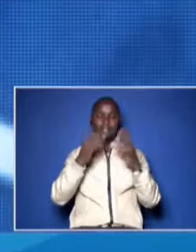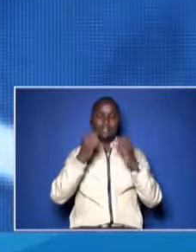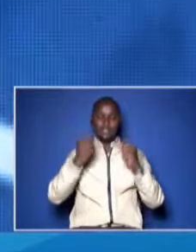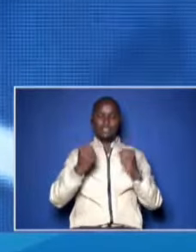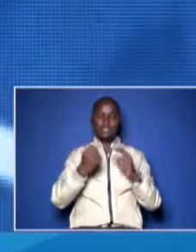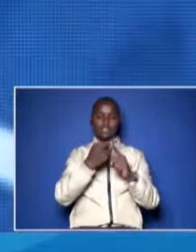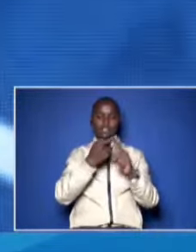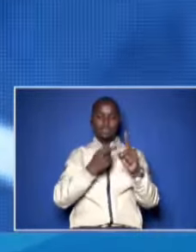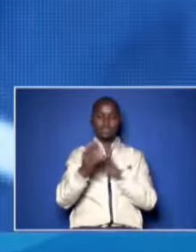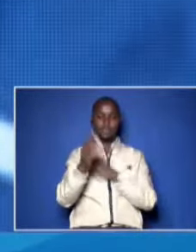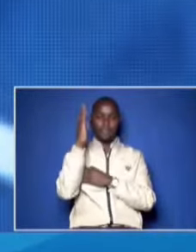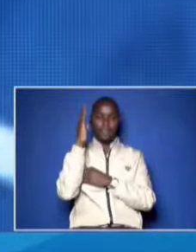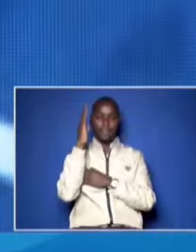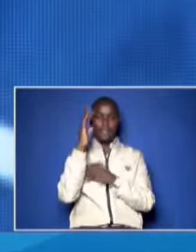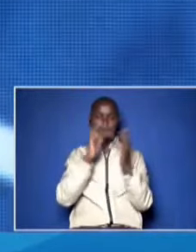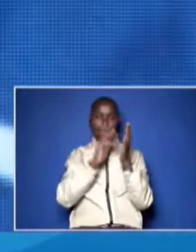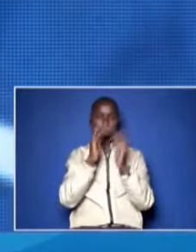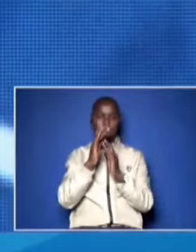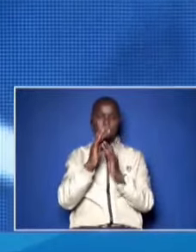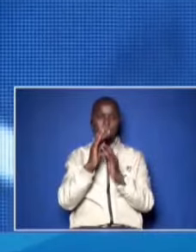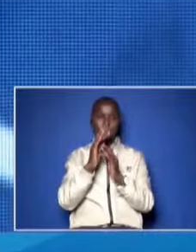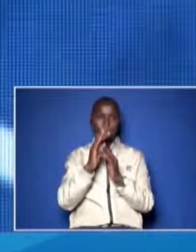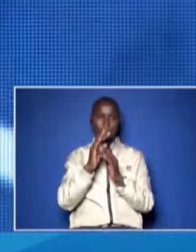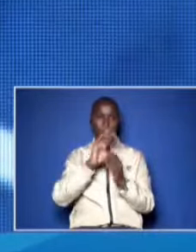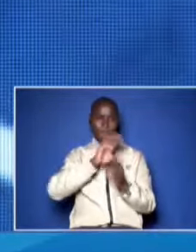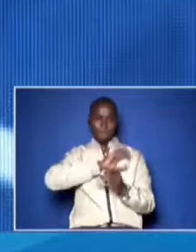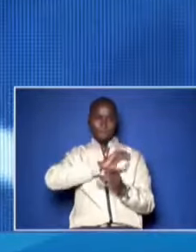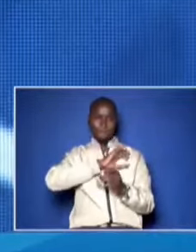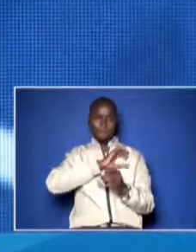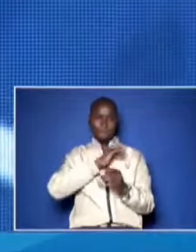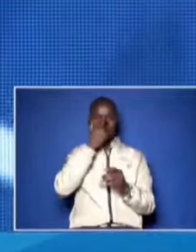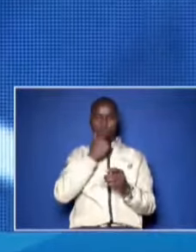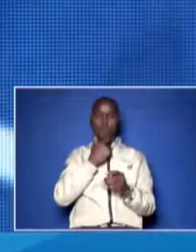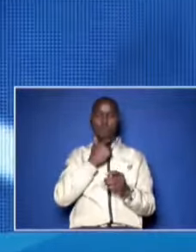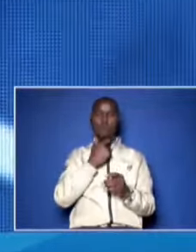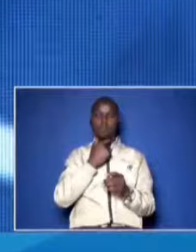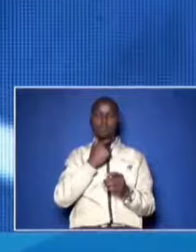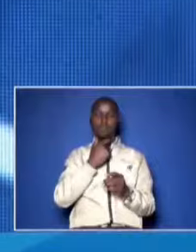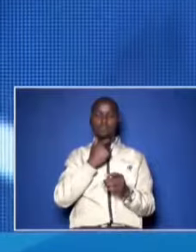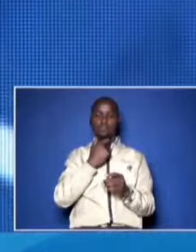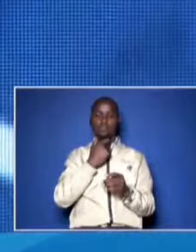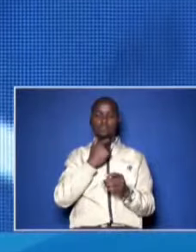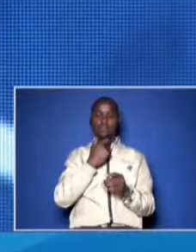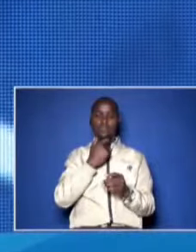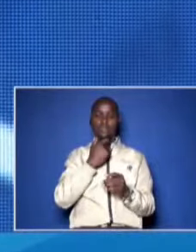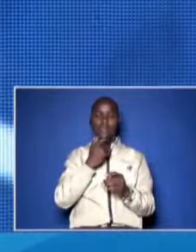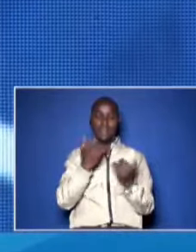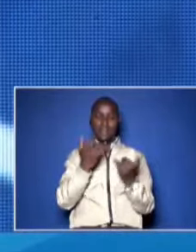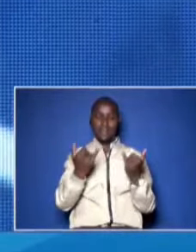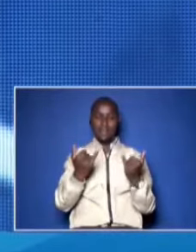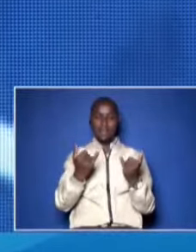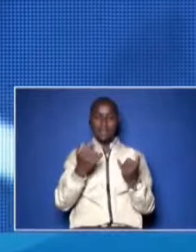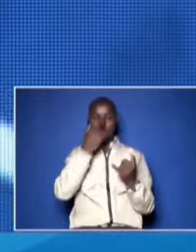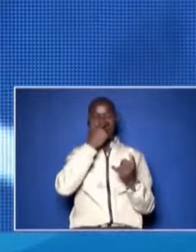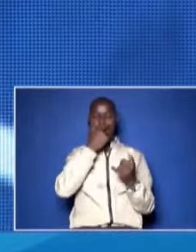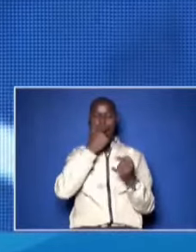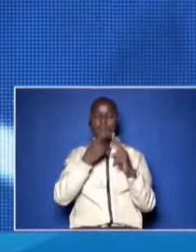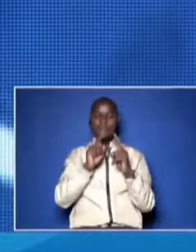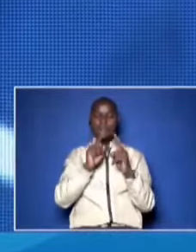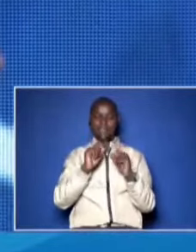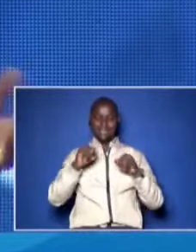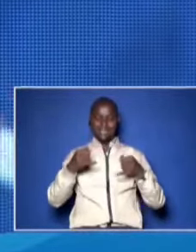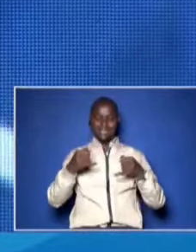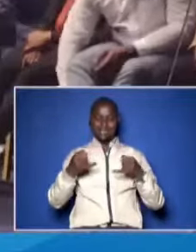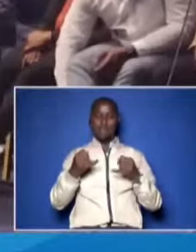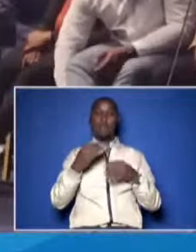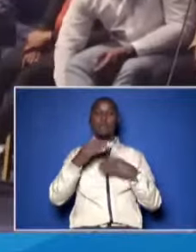Spirit the Bible is old yet it is ever new it is